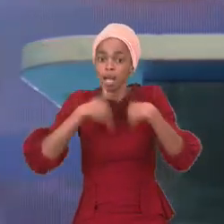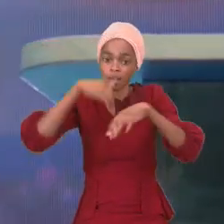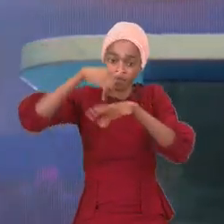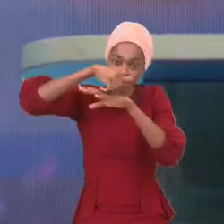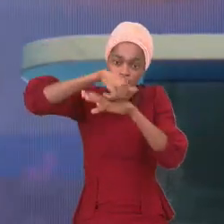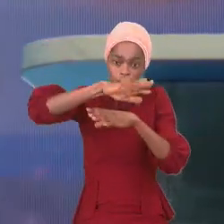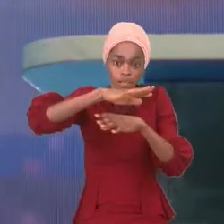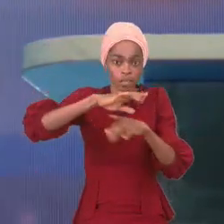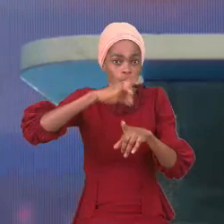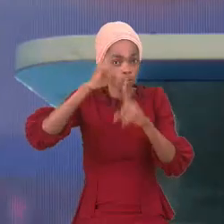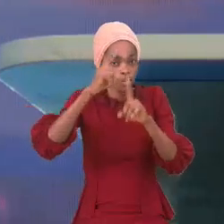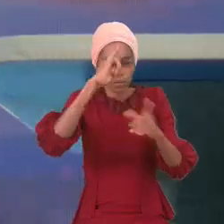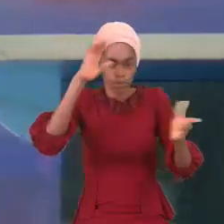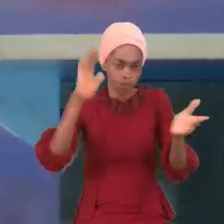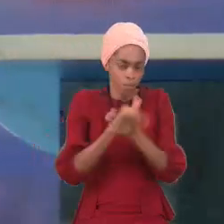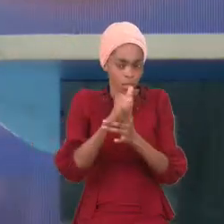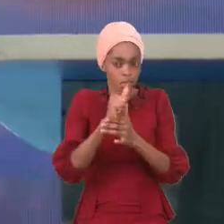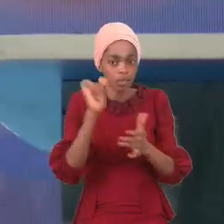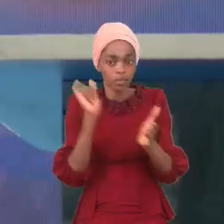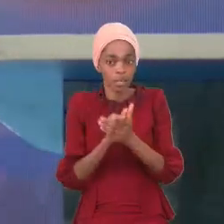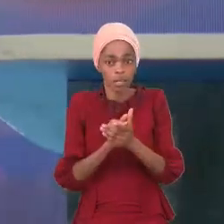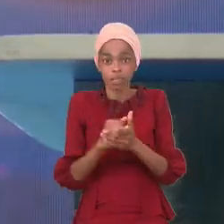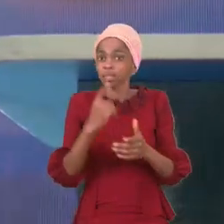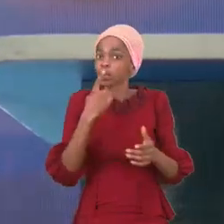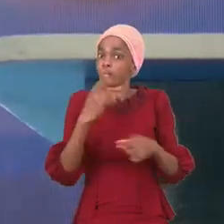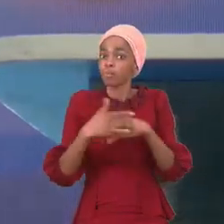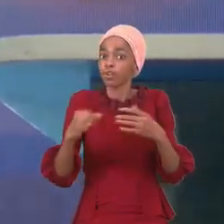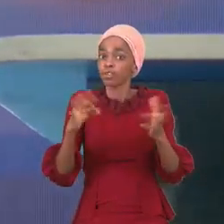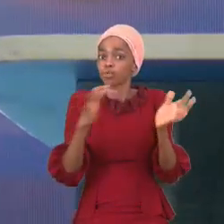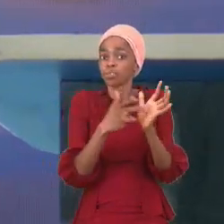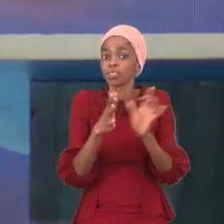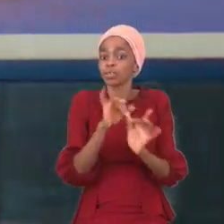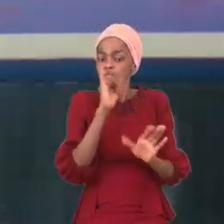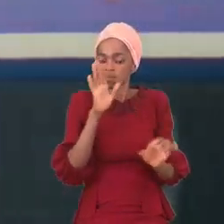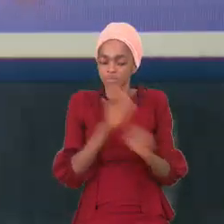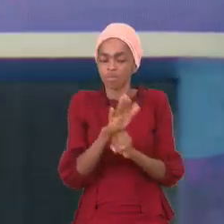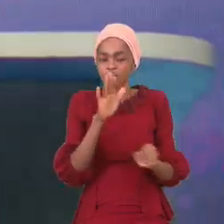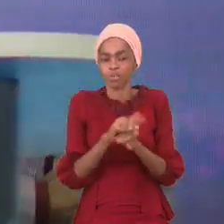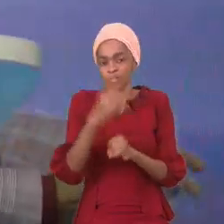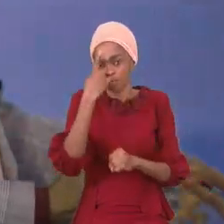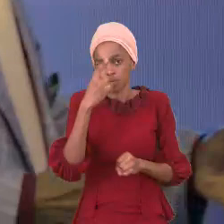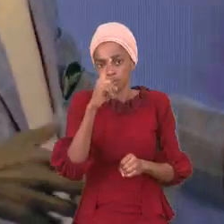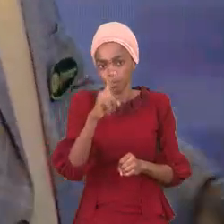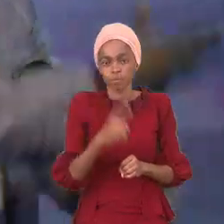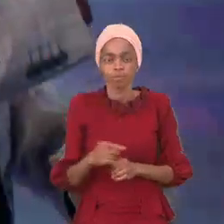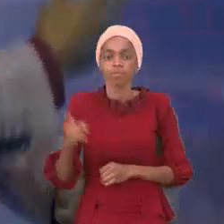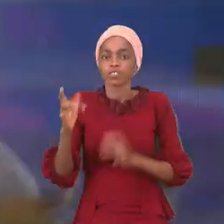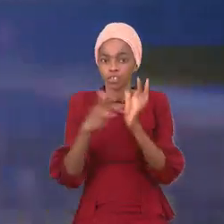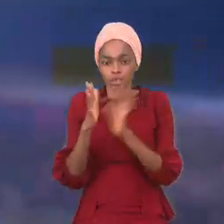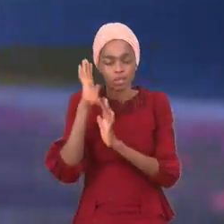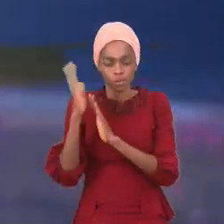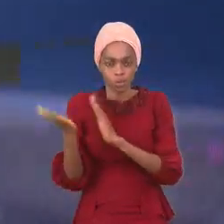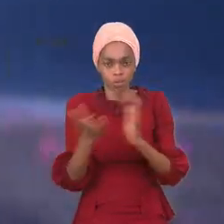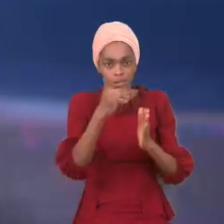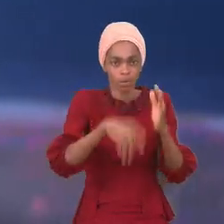when you believe that that blood is sufficient for you, he'll bring you out of